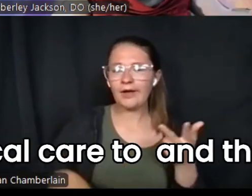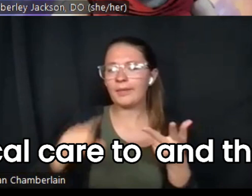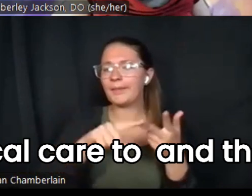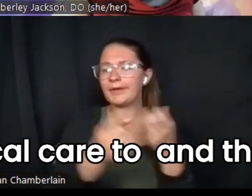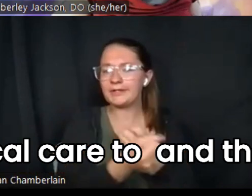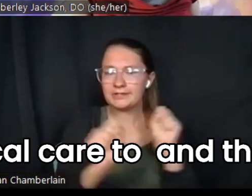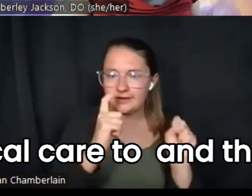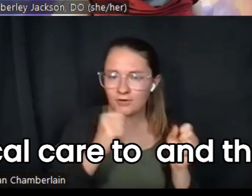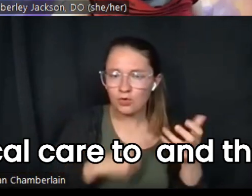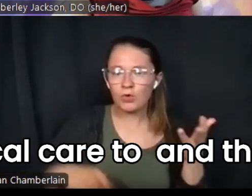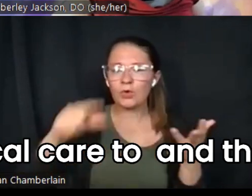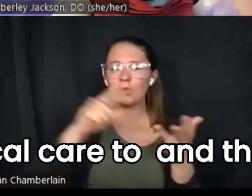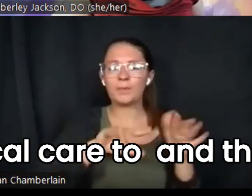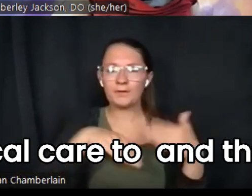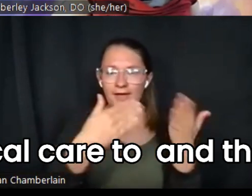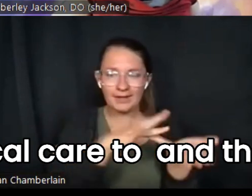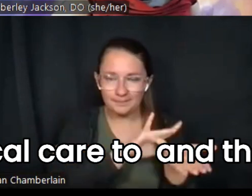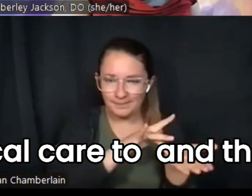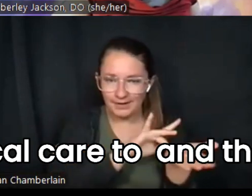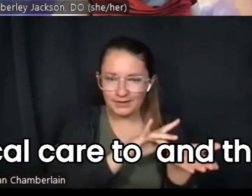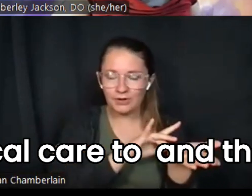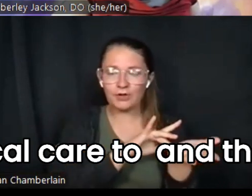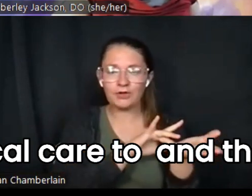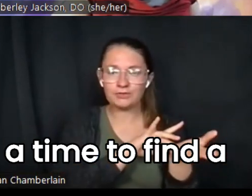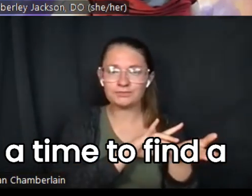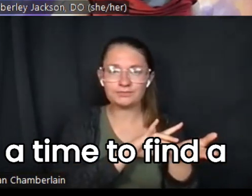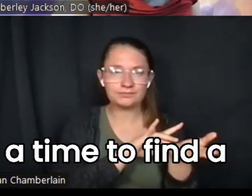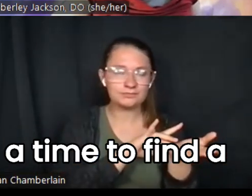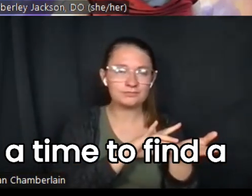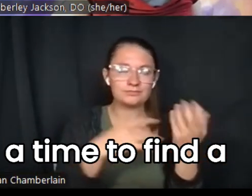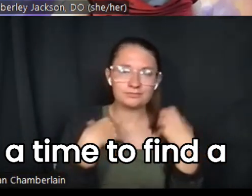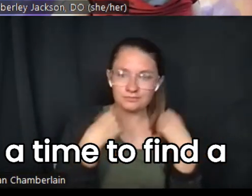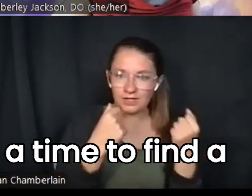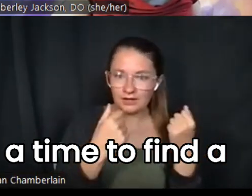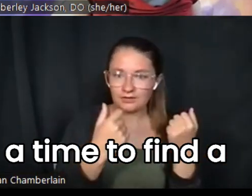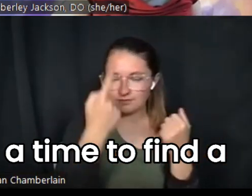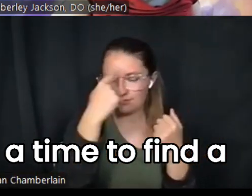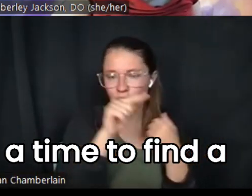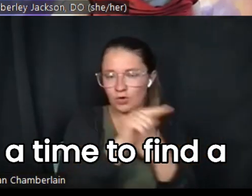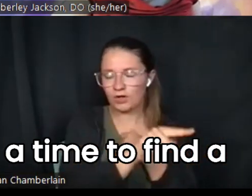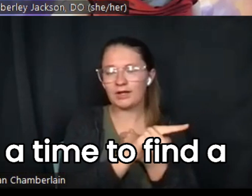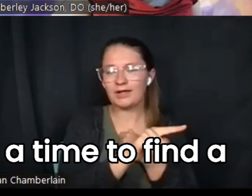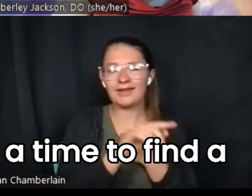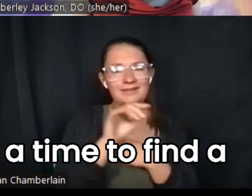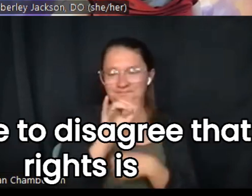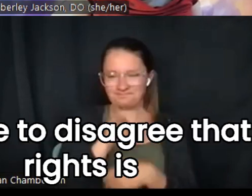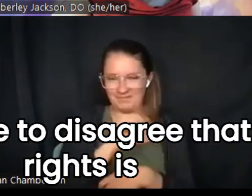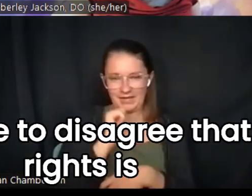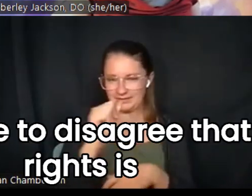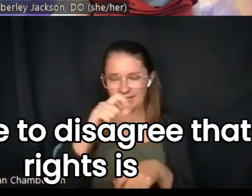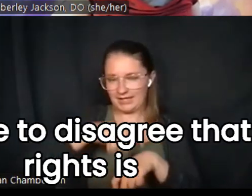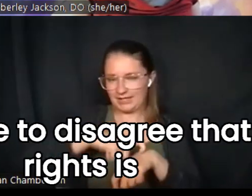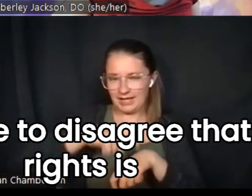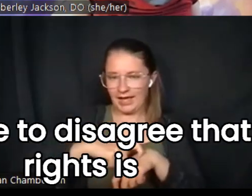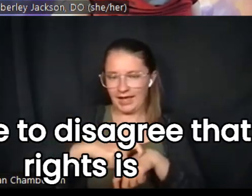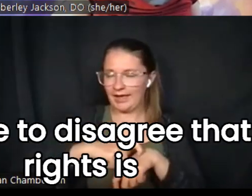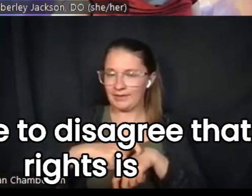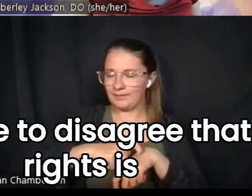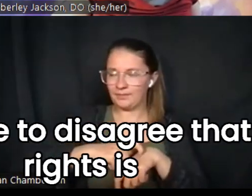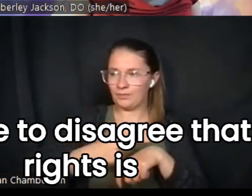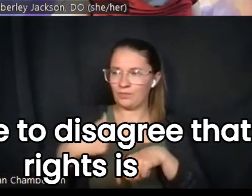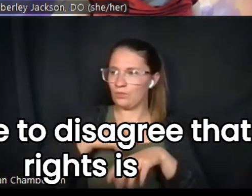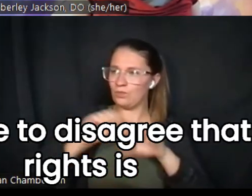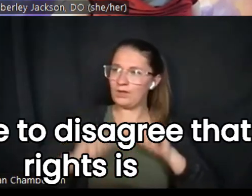going to provide medical care to. And that is not a time to find a place to agree to